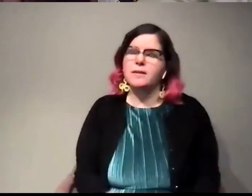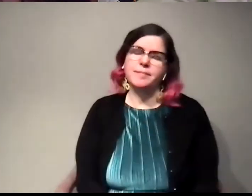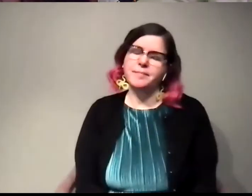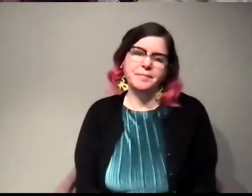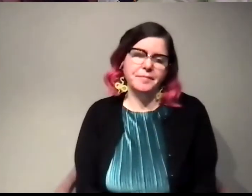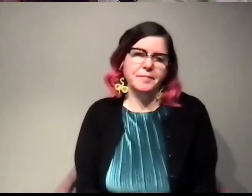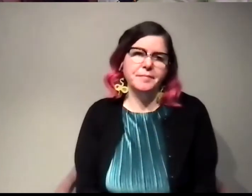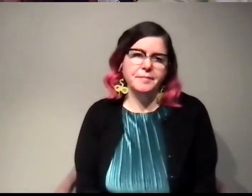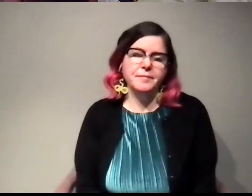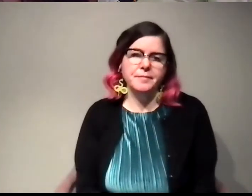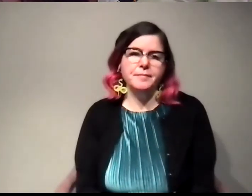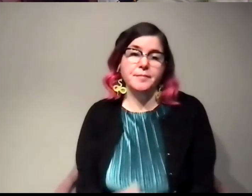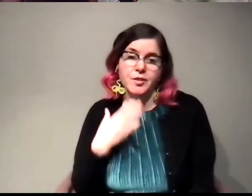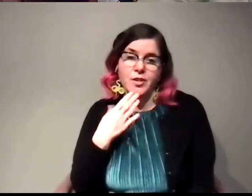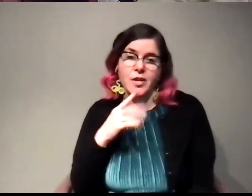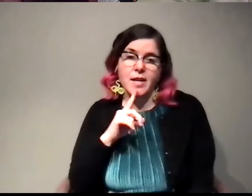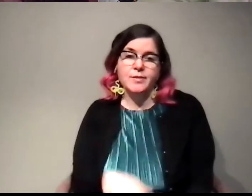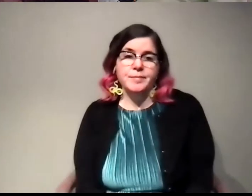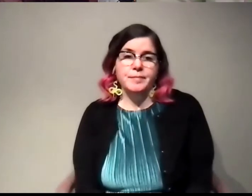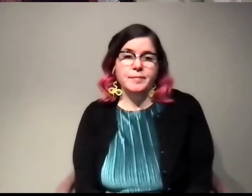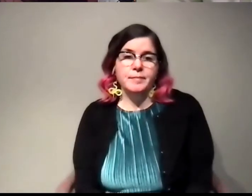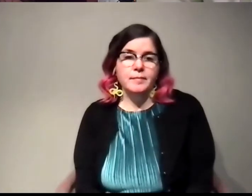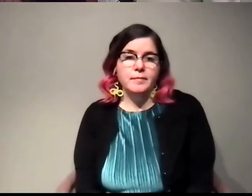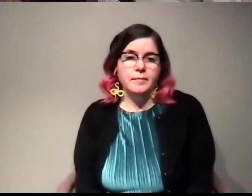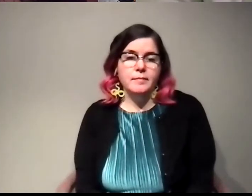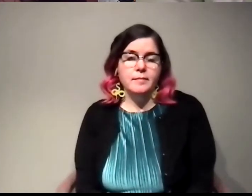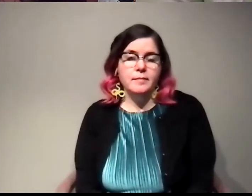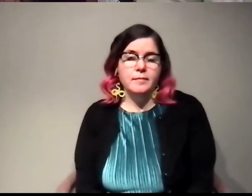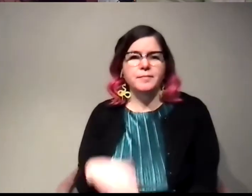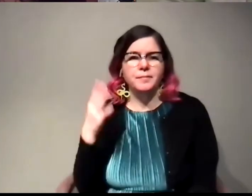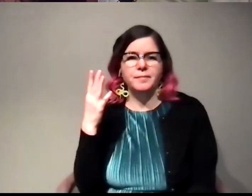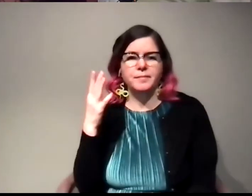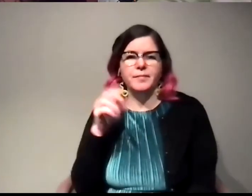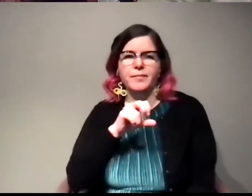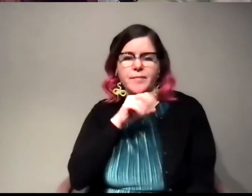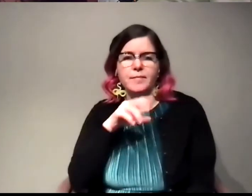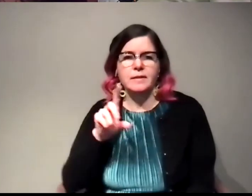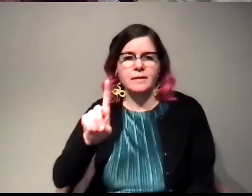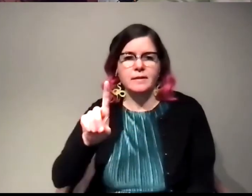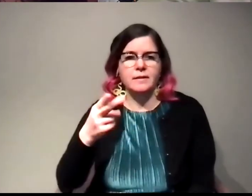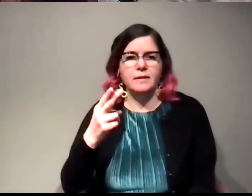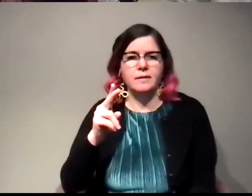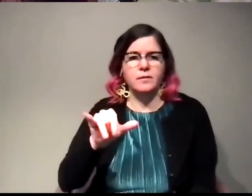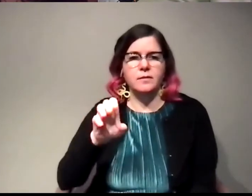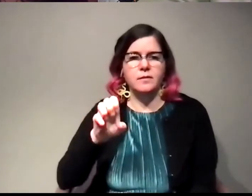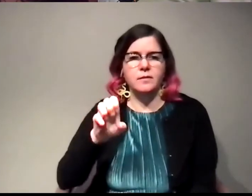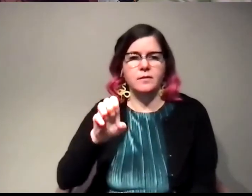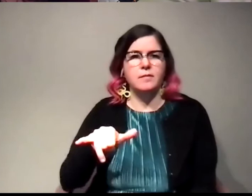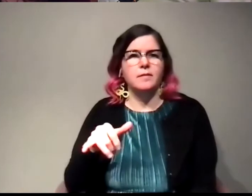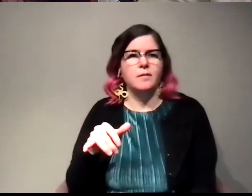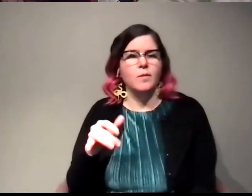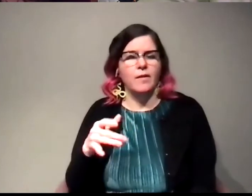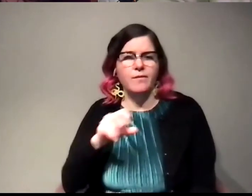that's a good answer. Why are frogs, this is from Dai, why are frogs so sensitive to